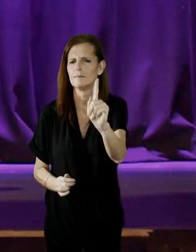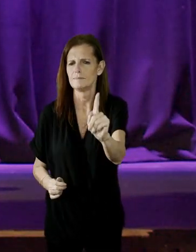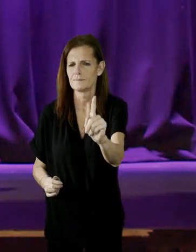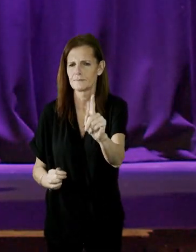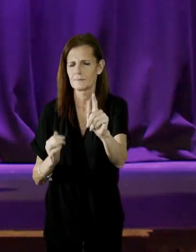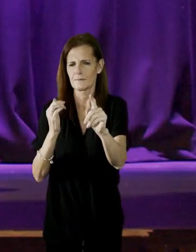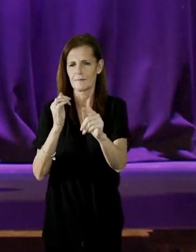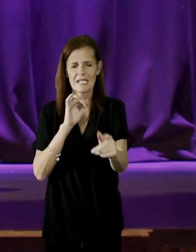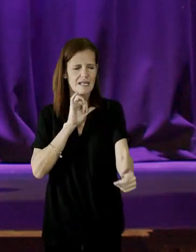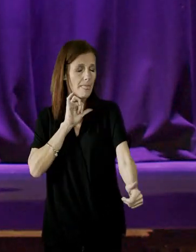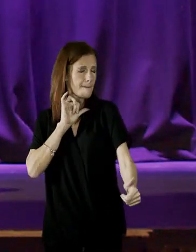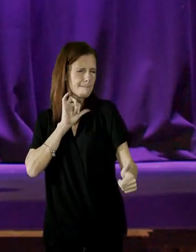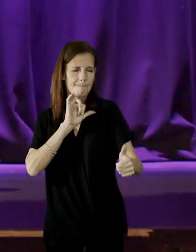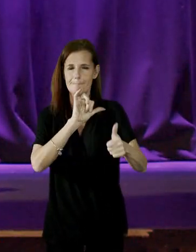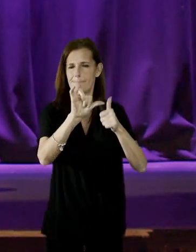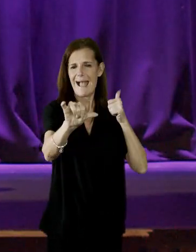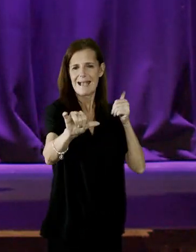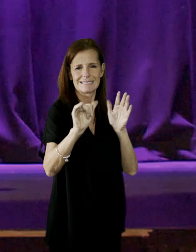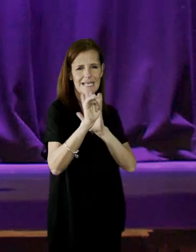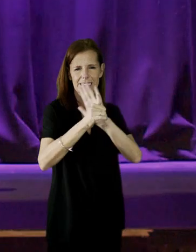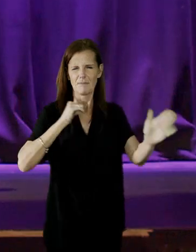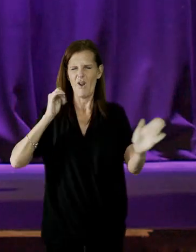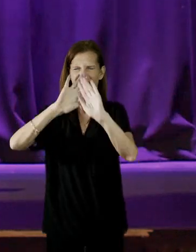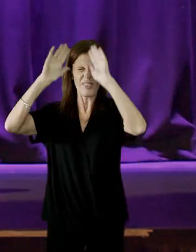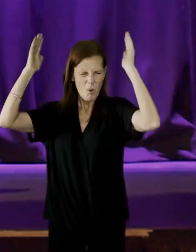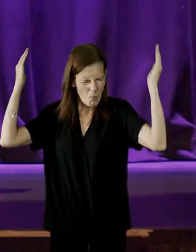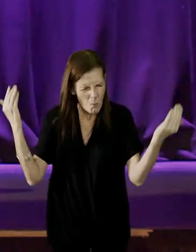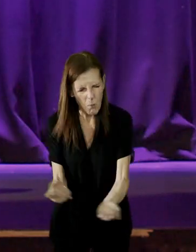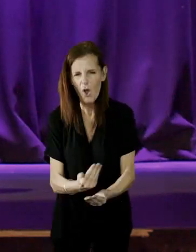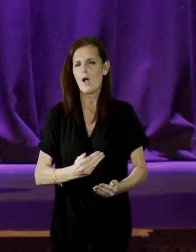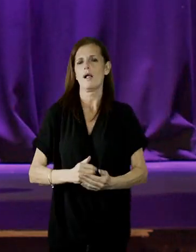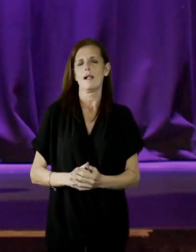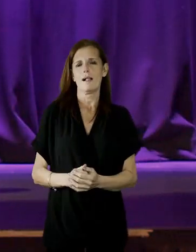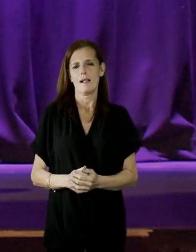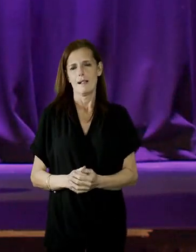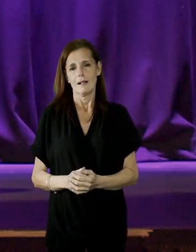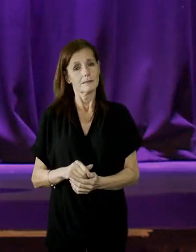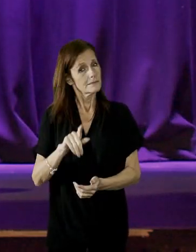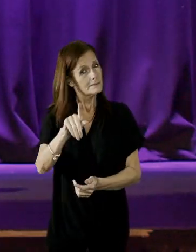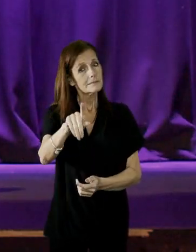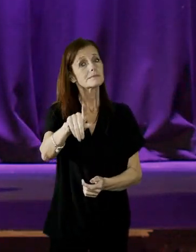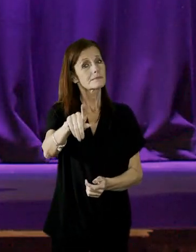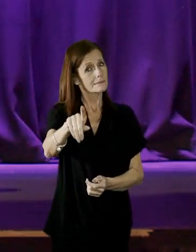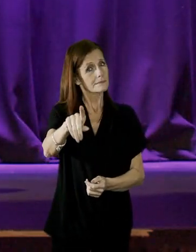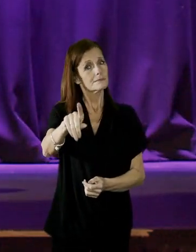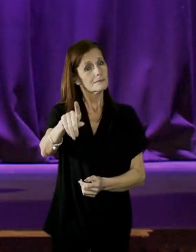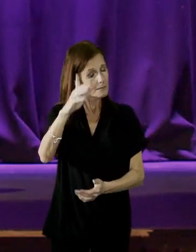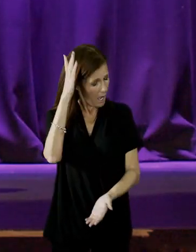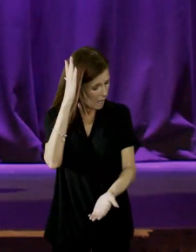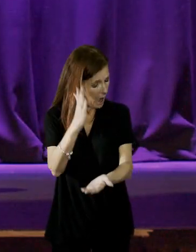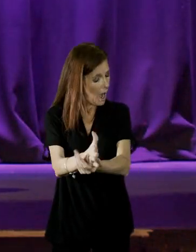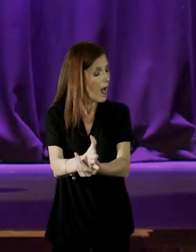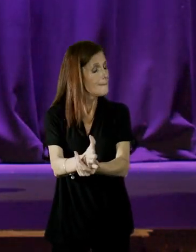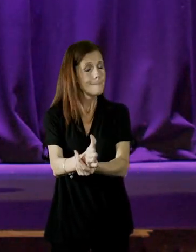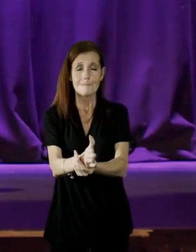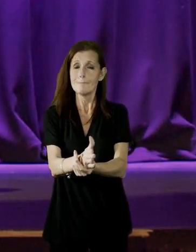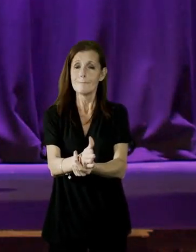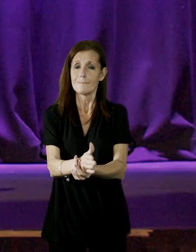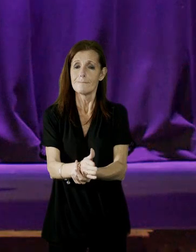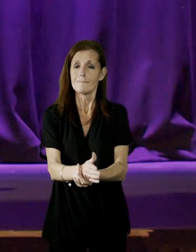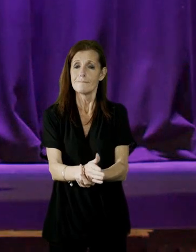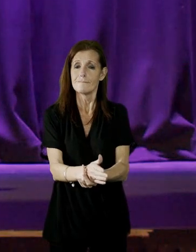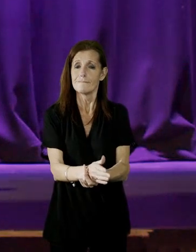sport in the world. I know that's a big claim, but I can explain that within 3 sentences.